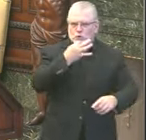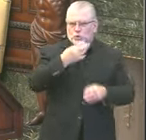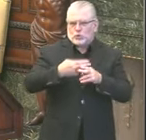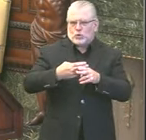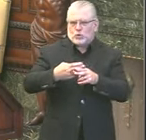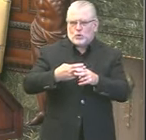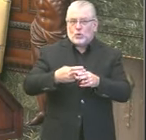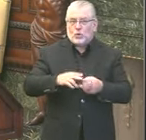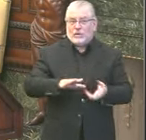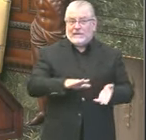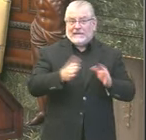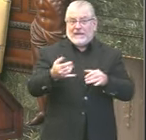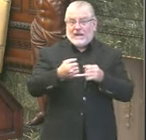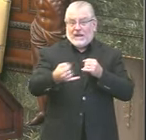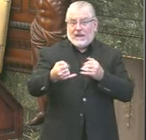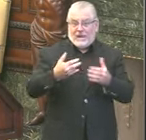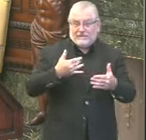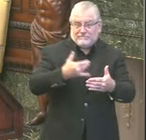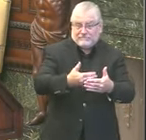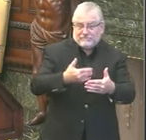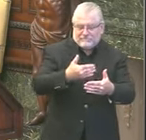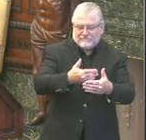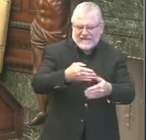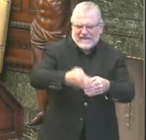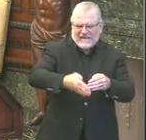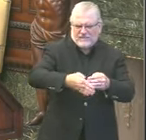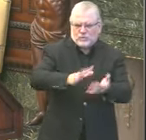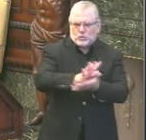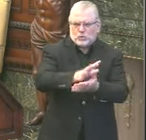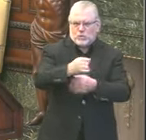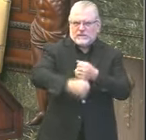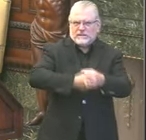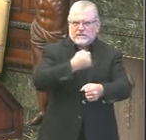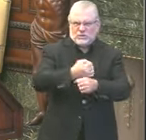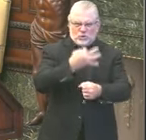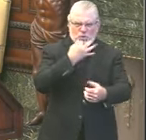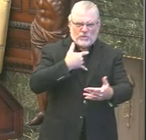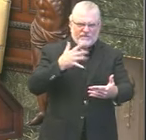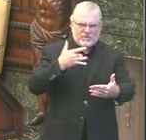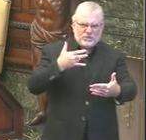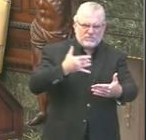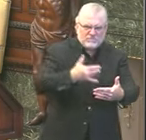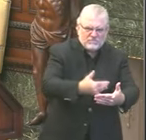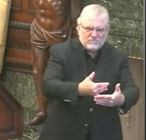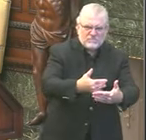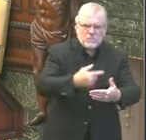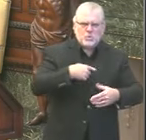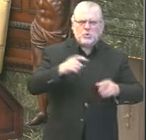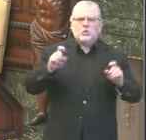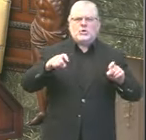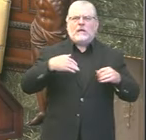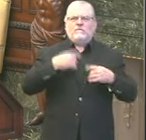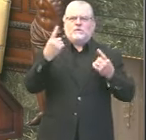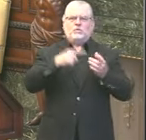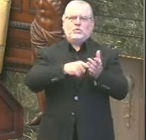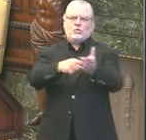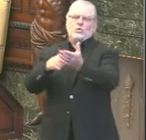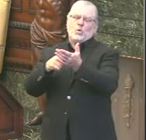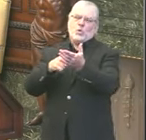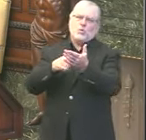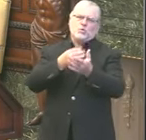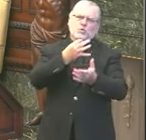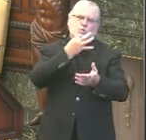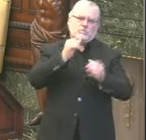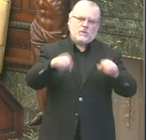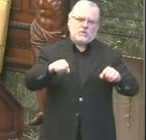of the fiscal year. So we'll have something probably relatively soon. And I'm not at liberty to discuss